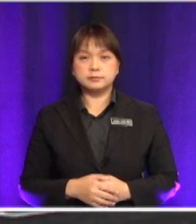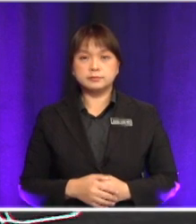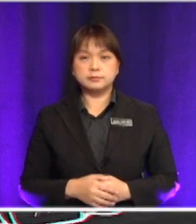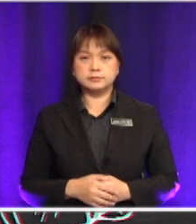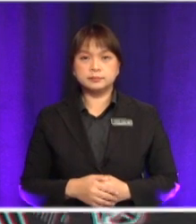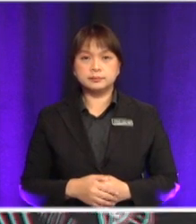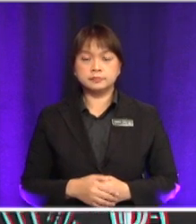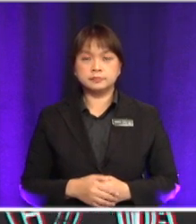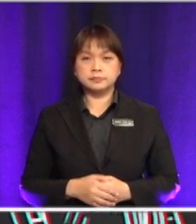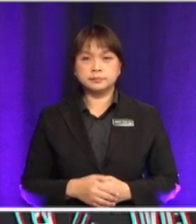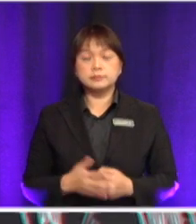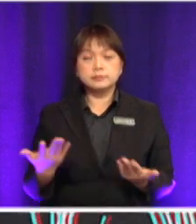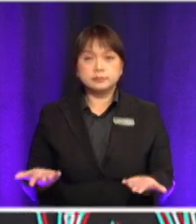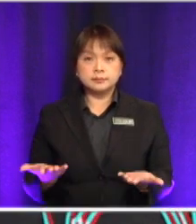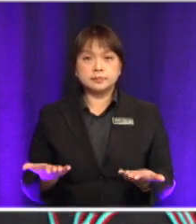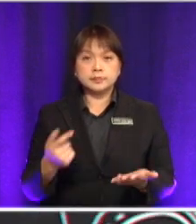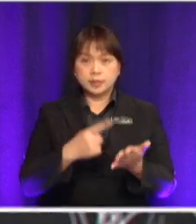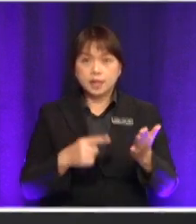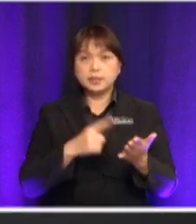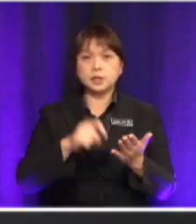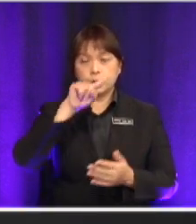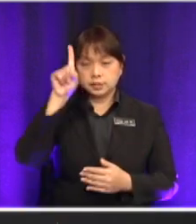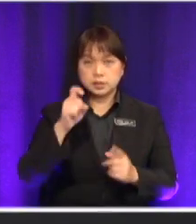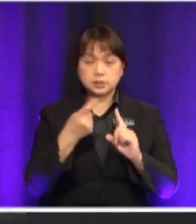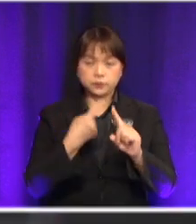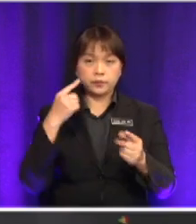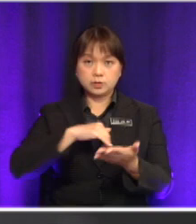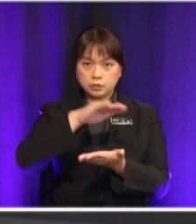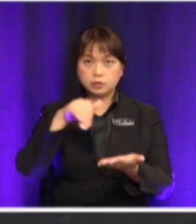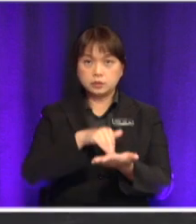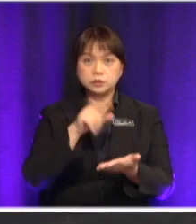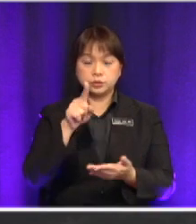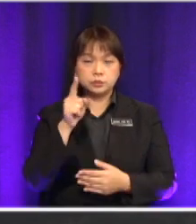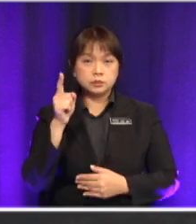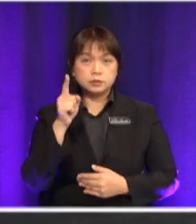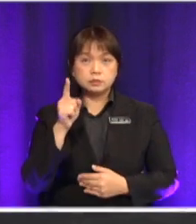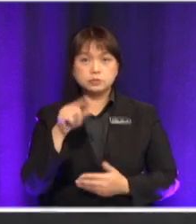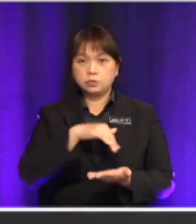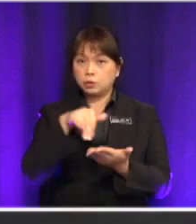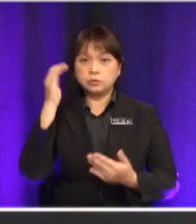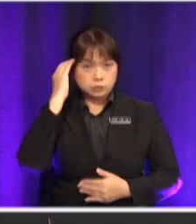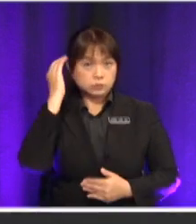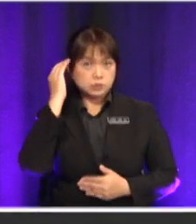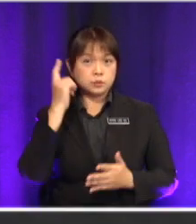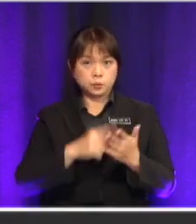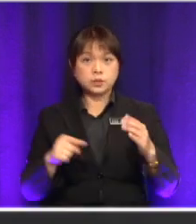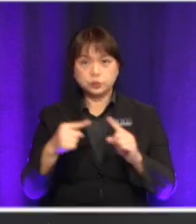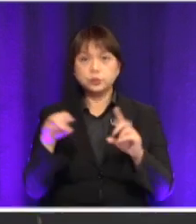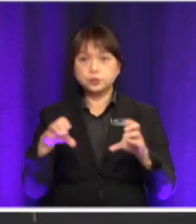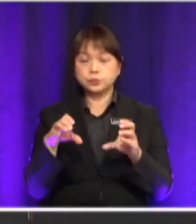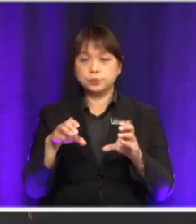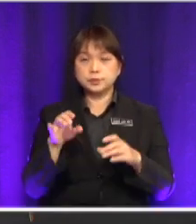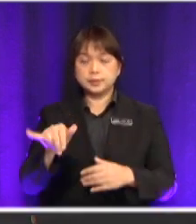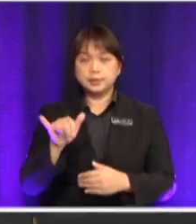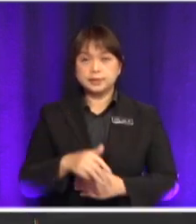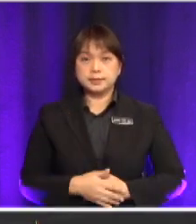Okay, any questions from anybody? Are you guys clear on what you need to do? Good to go? Okay. All right. All right,